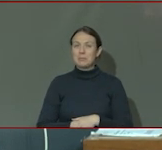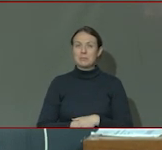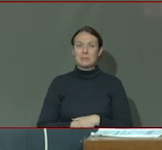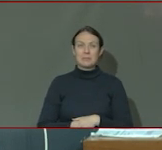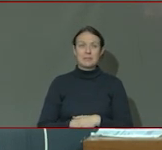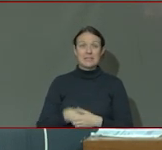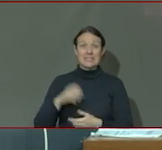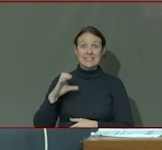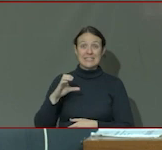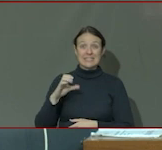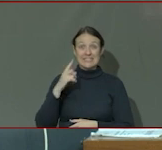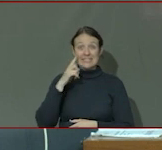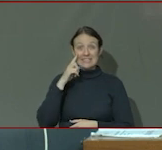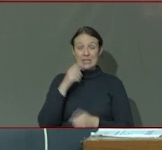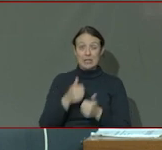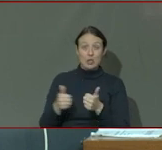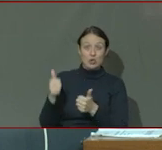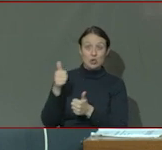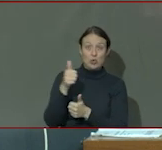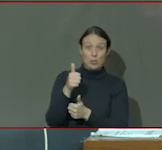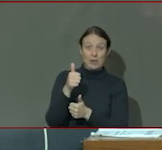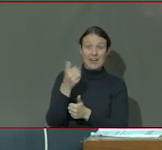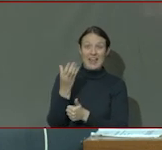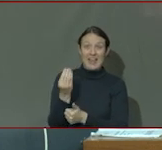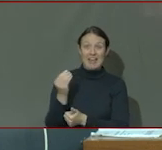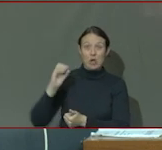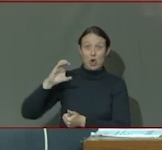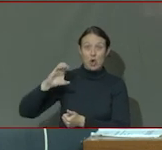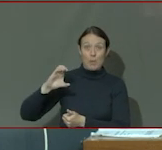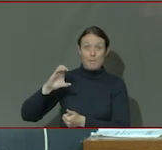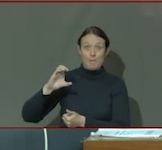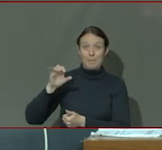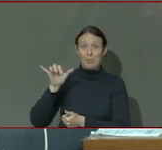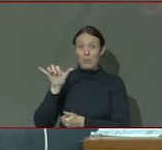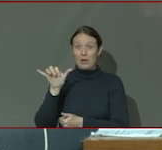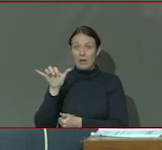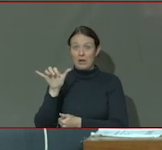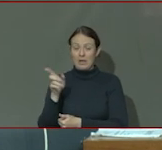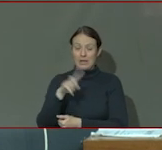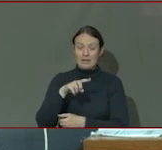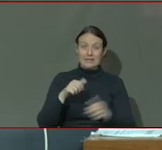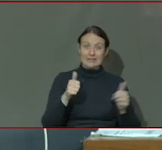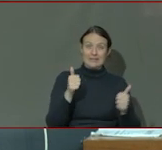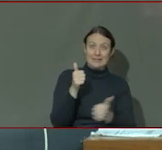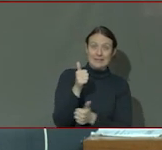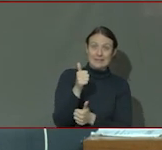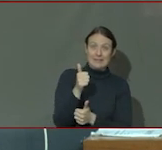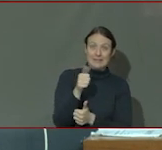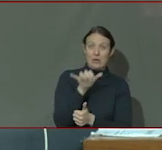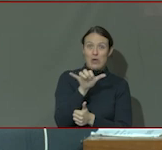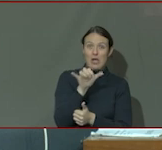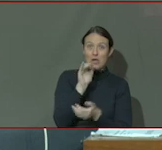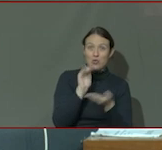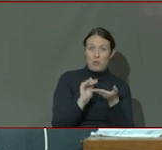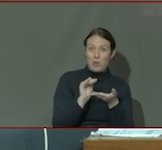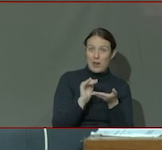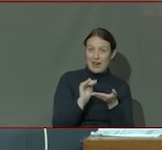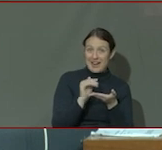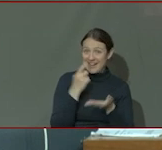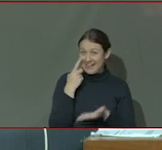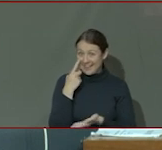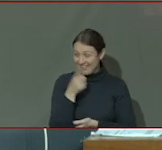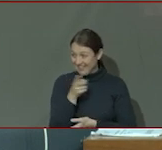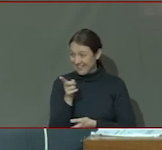Because you see the dominant allele is indicated there with capital Y, and the recessive allele is indicated with a small y. Do you see it